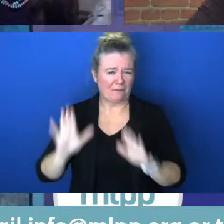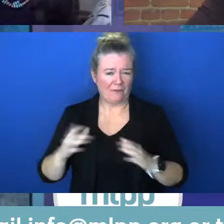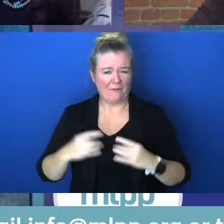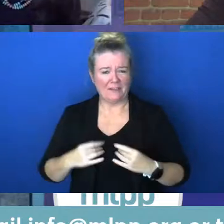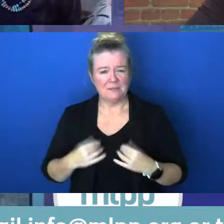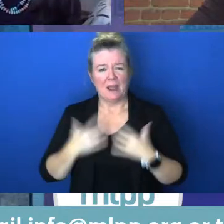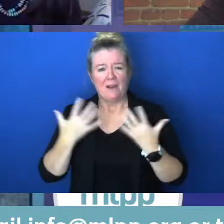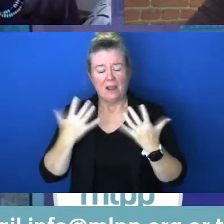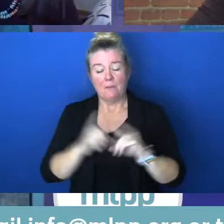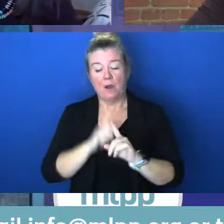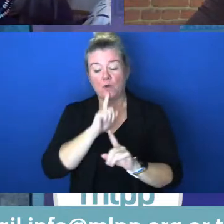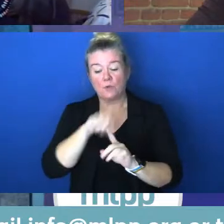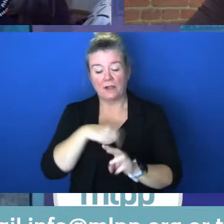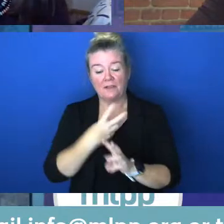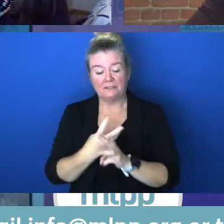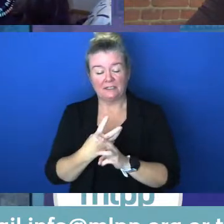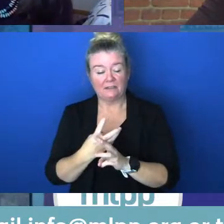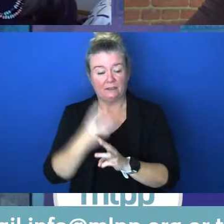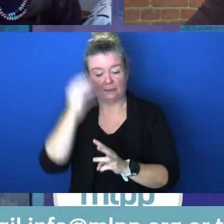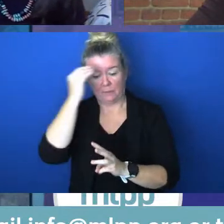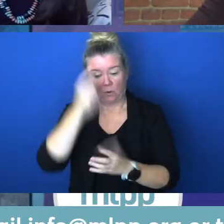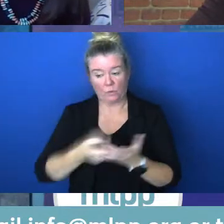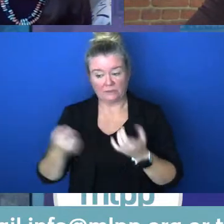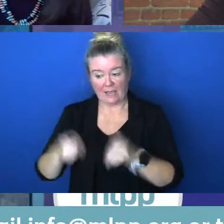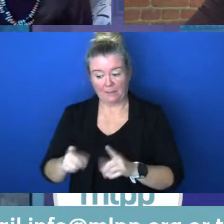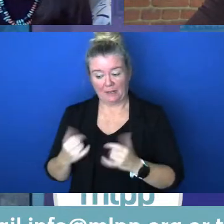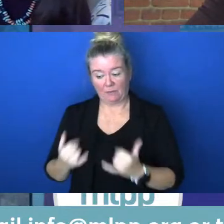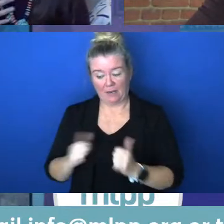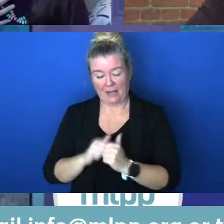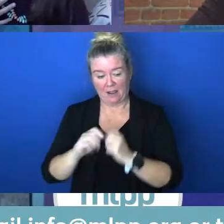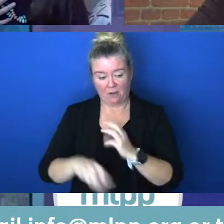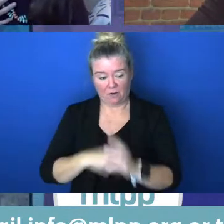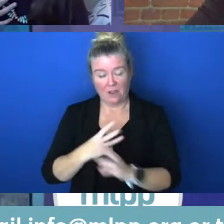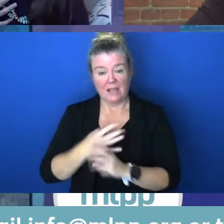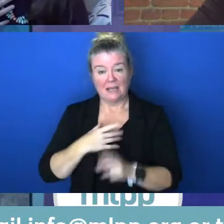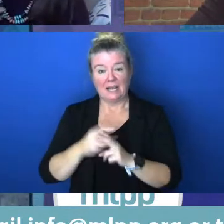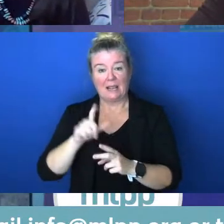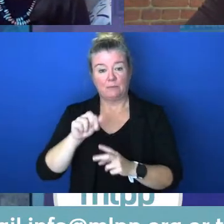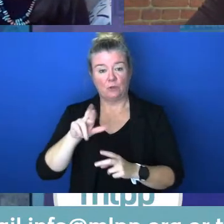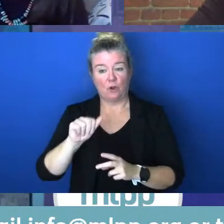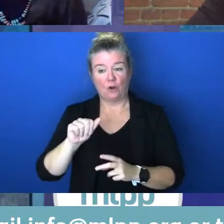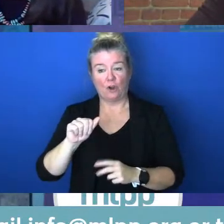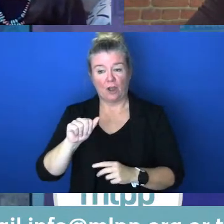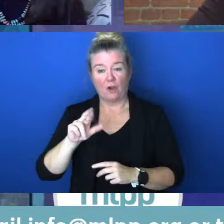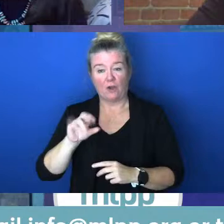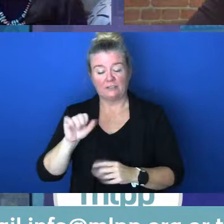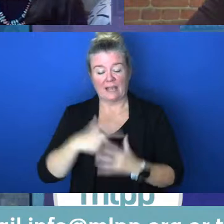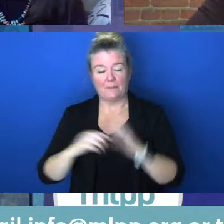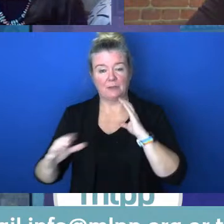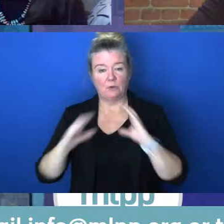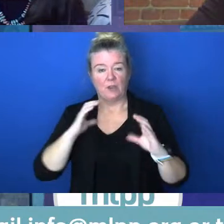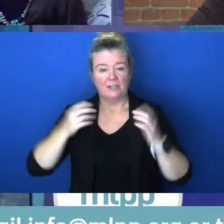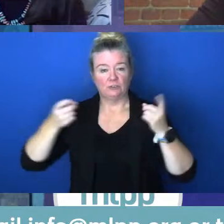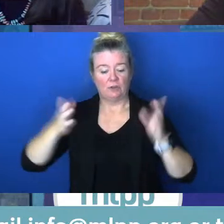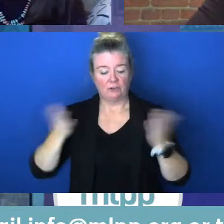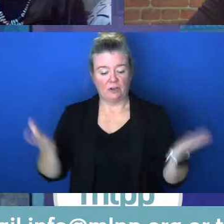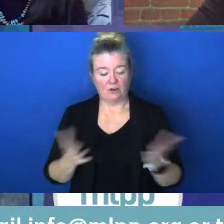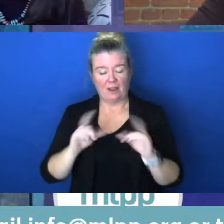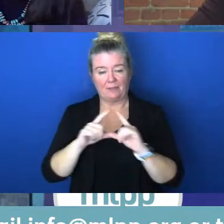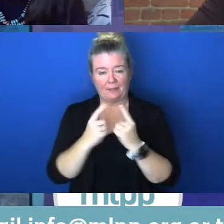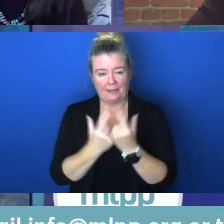inspiring but realistic take on what's happening right now. My name is Laura Ross, and I'm the communications director here at the